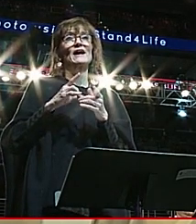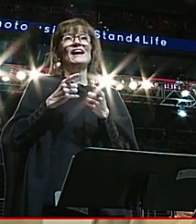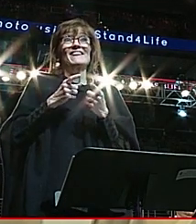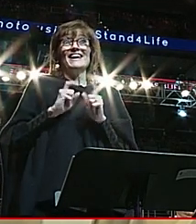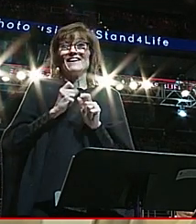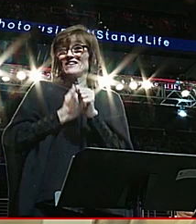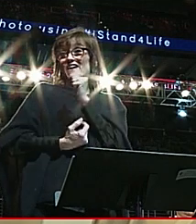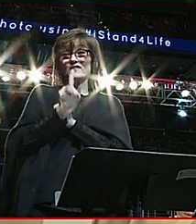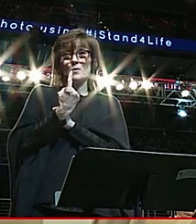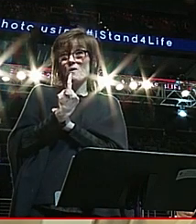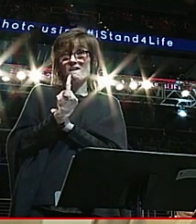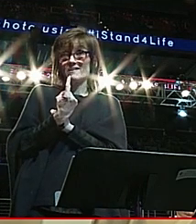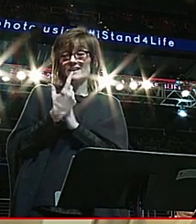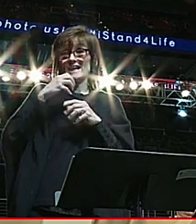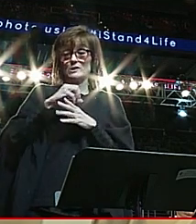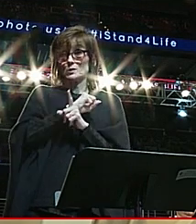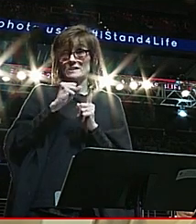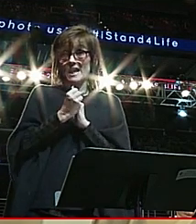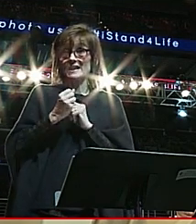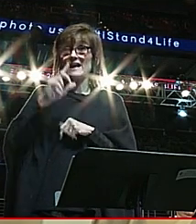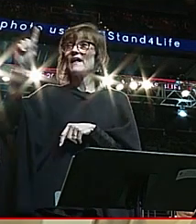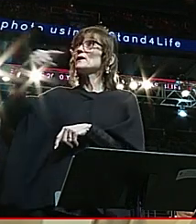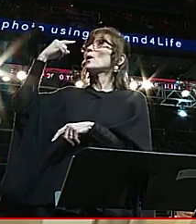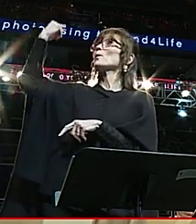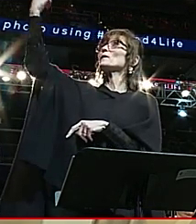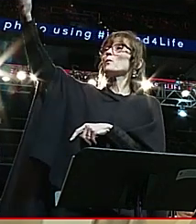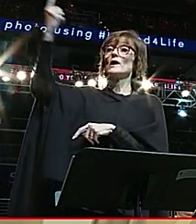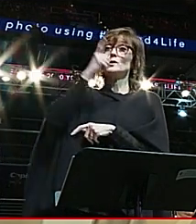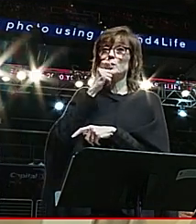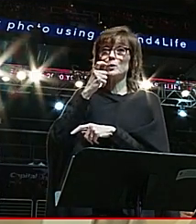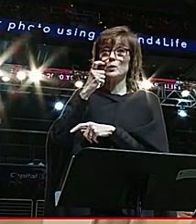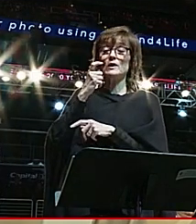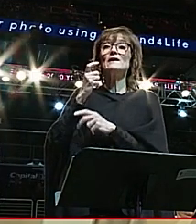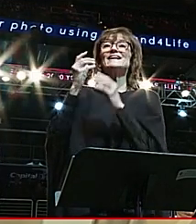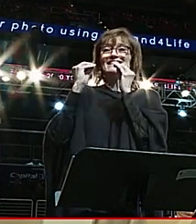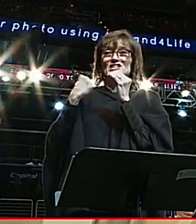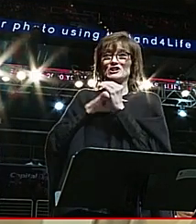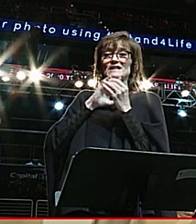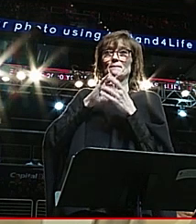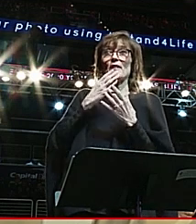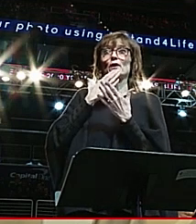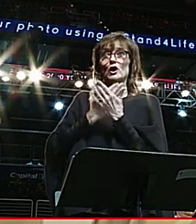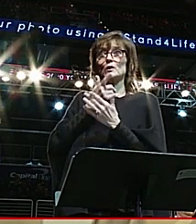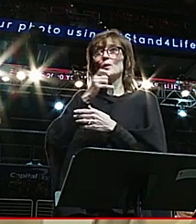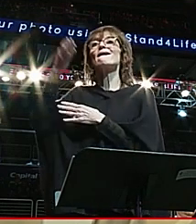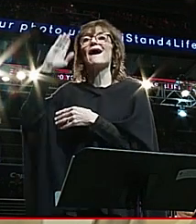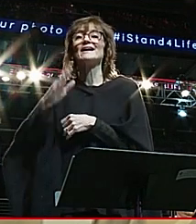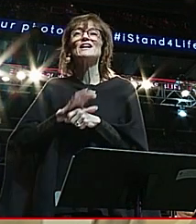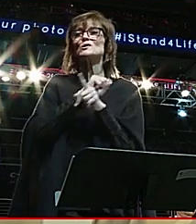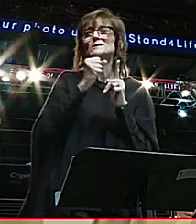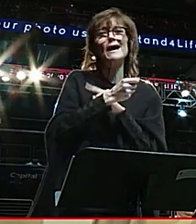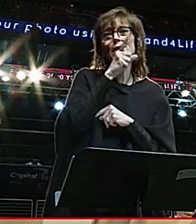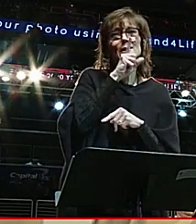to society. And the only one who can tell us about the good is God. Society does not have the